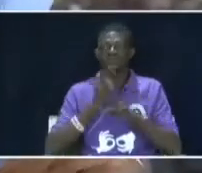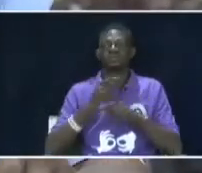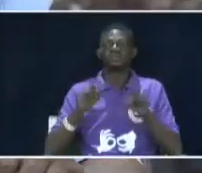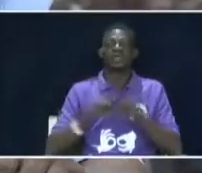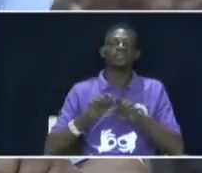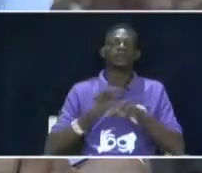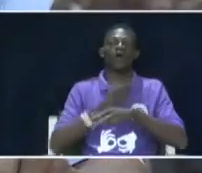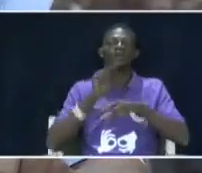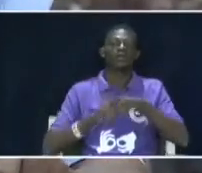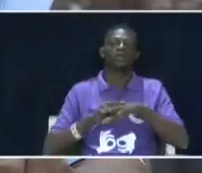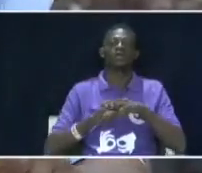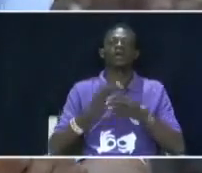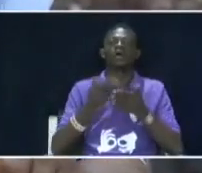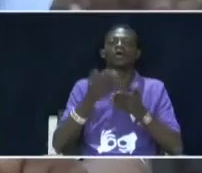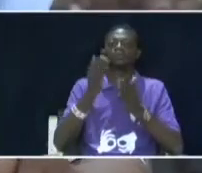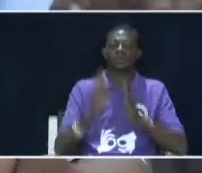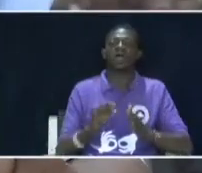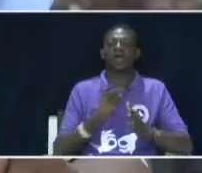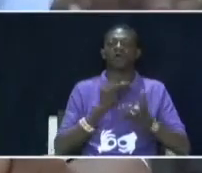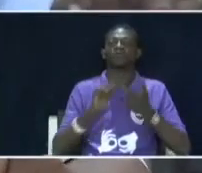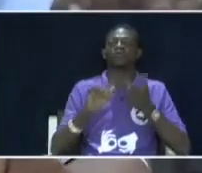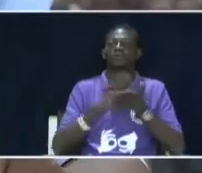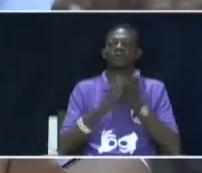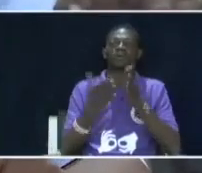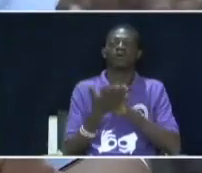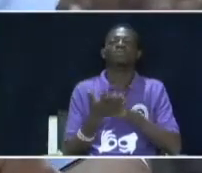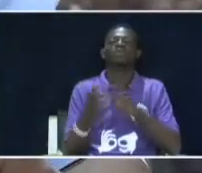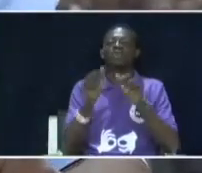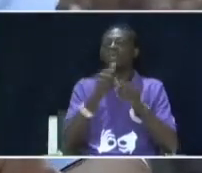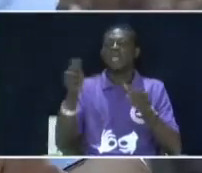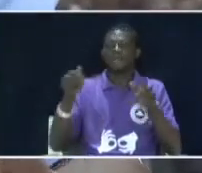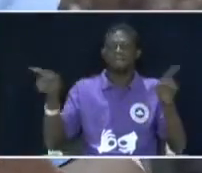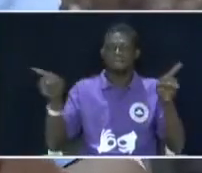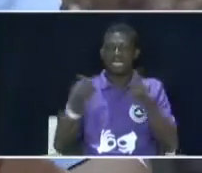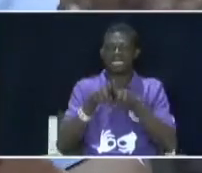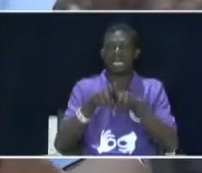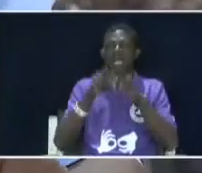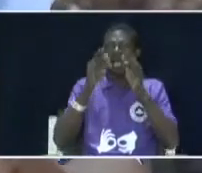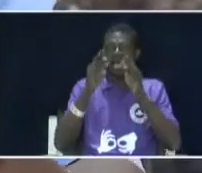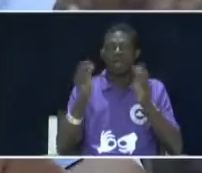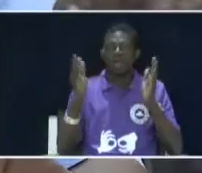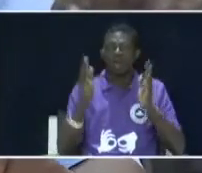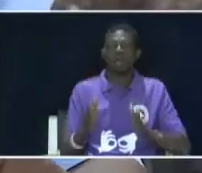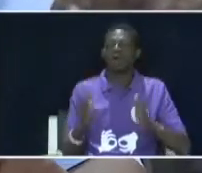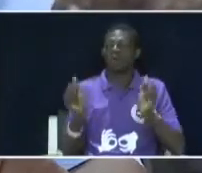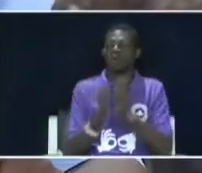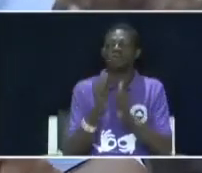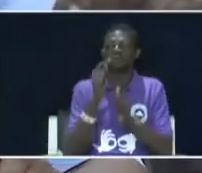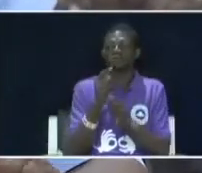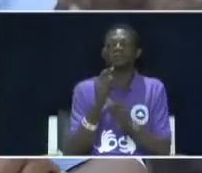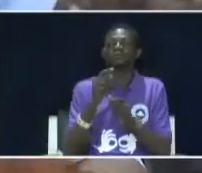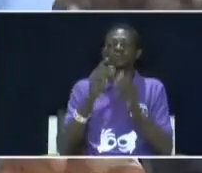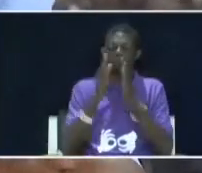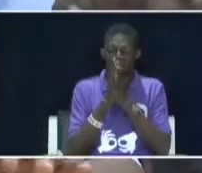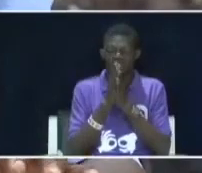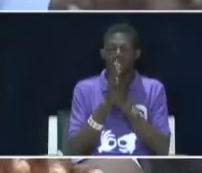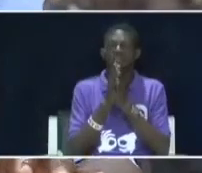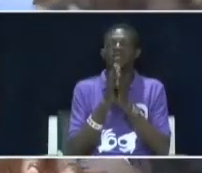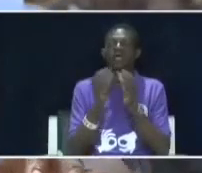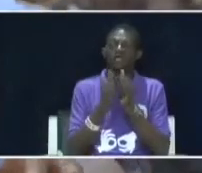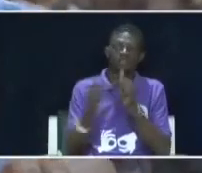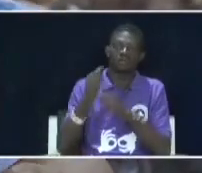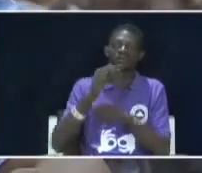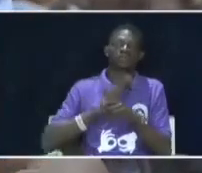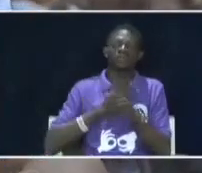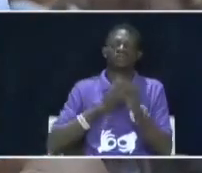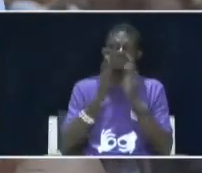ordinary customer. I want to become a partner with you. Go ahead and cry to the Almighty God. And the rest of us,